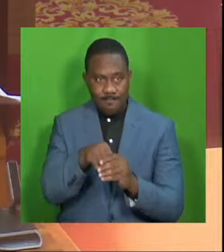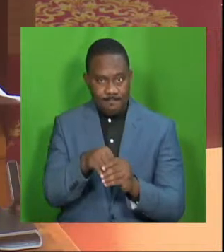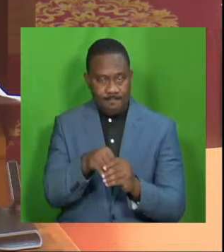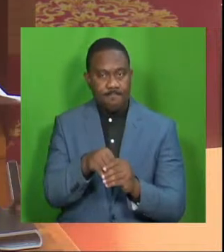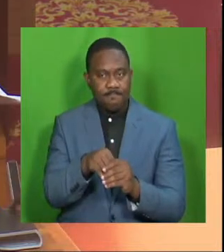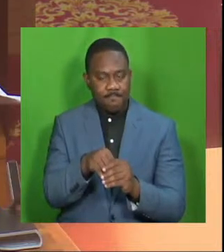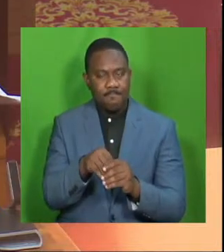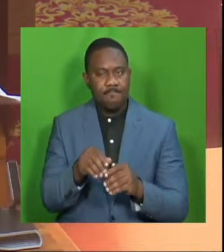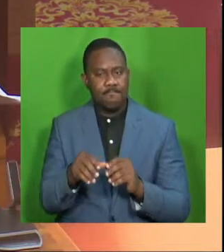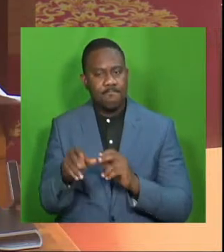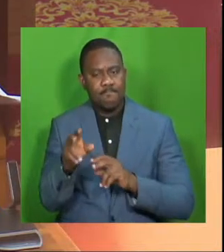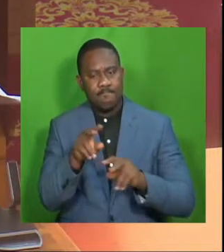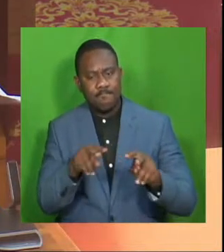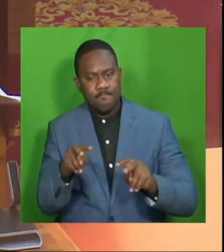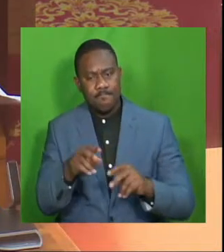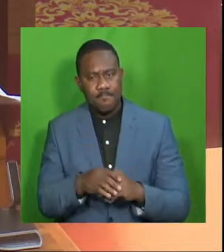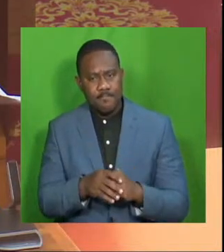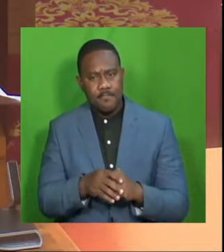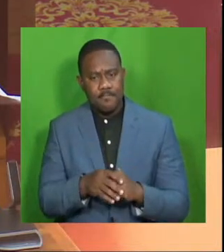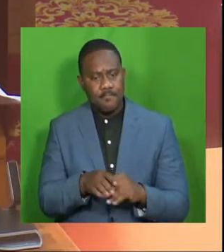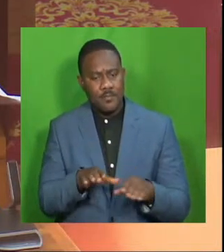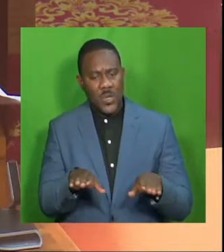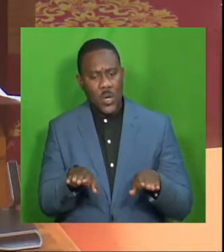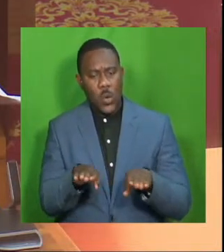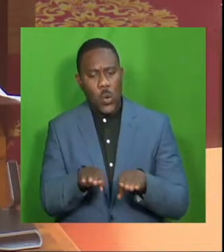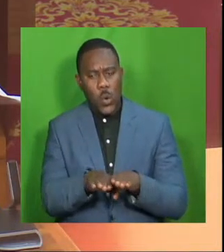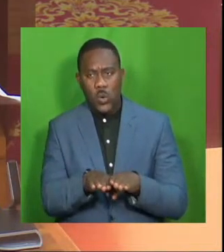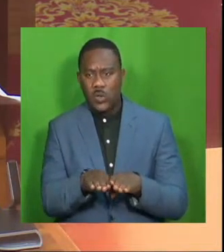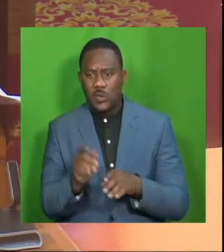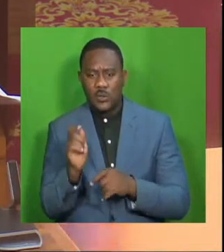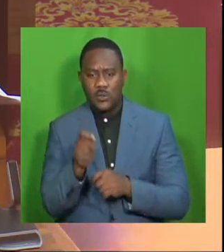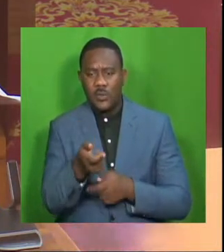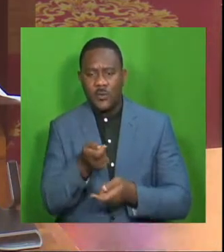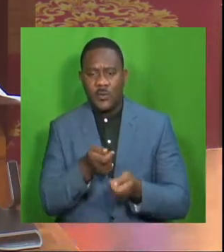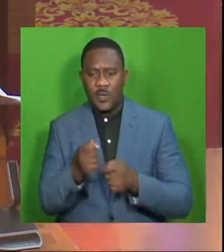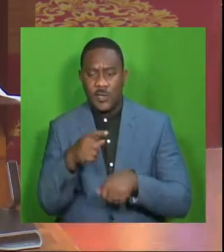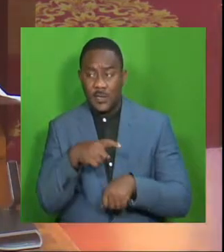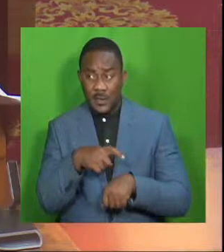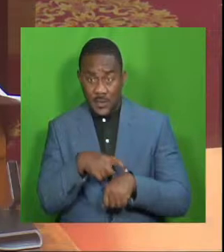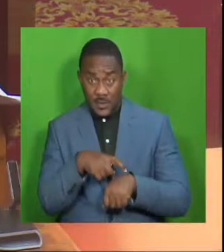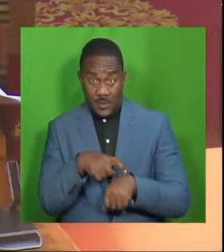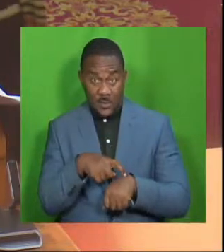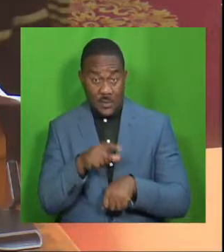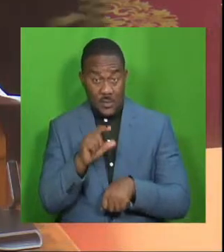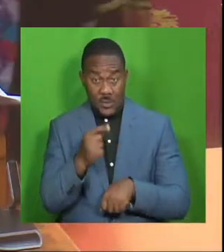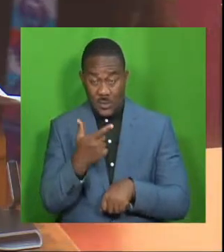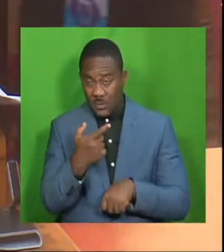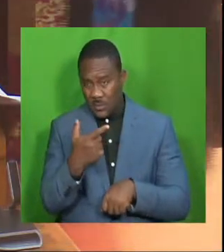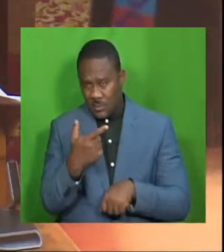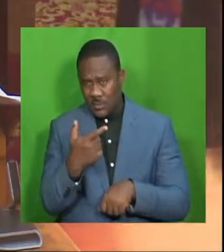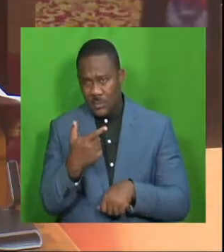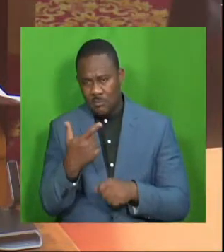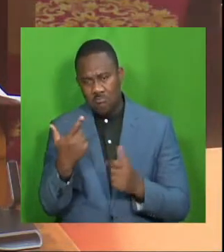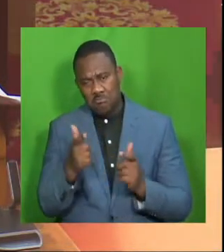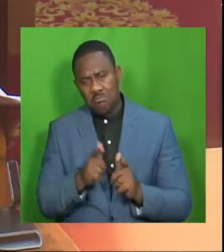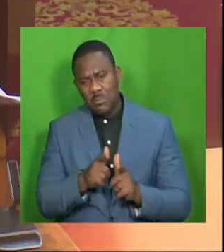Closed season implemented for all fleets in 2021 was generally successful.